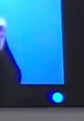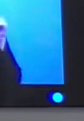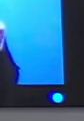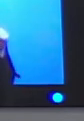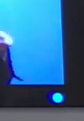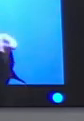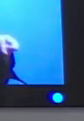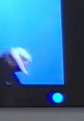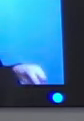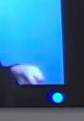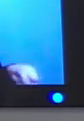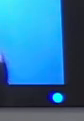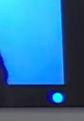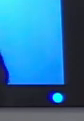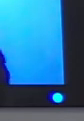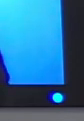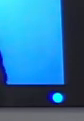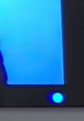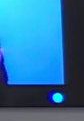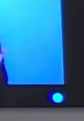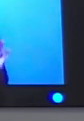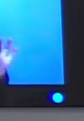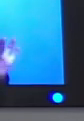The body of Christ for you.